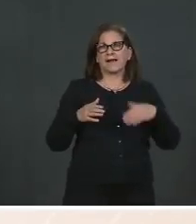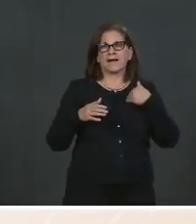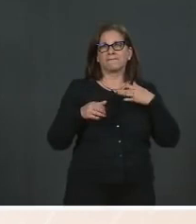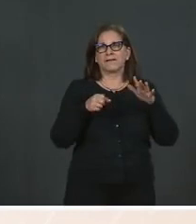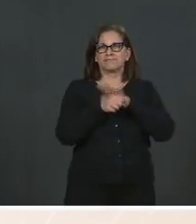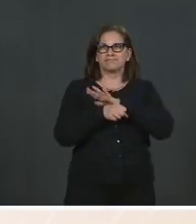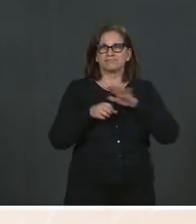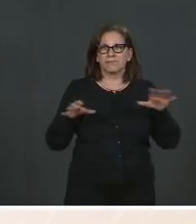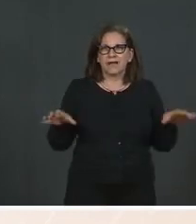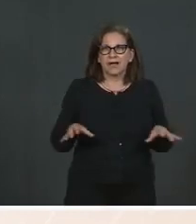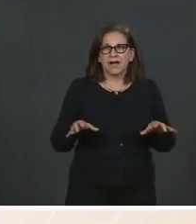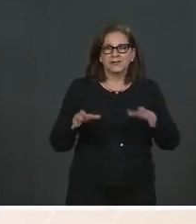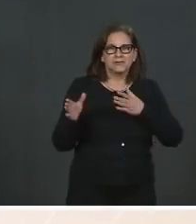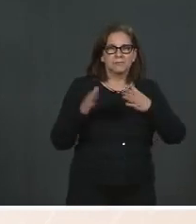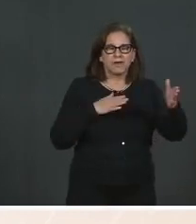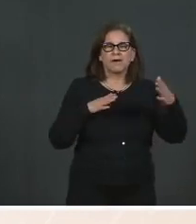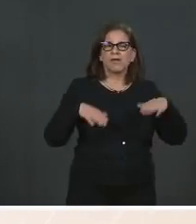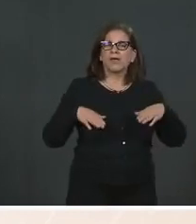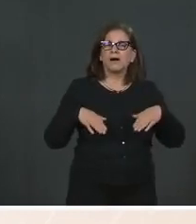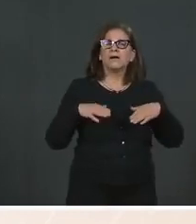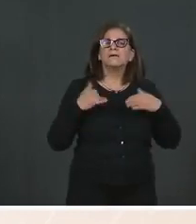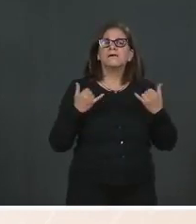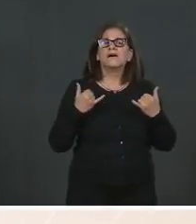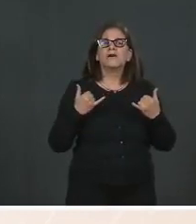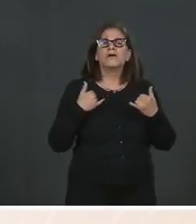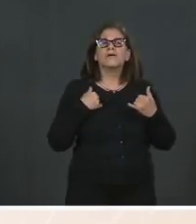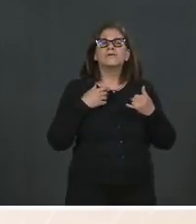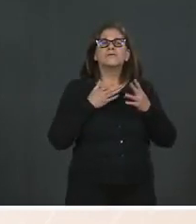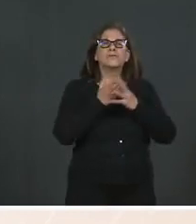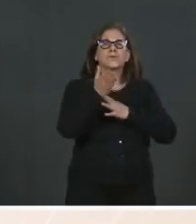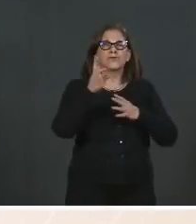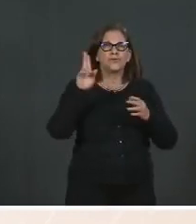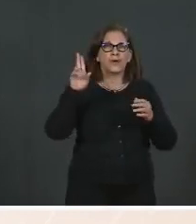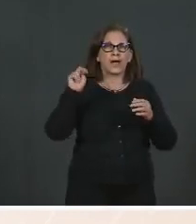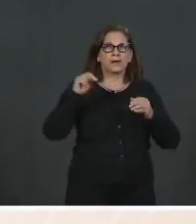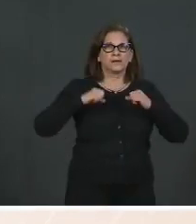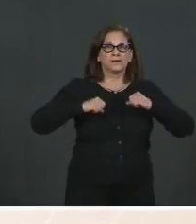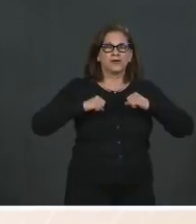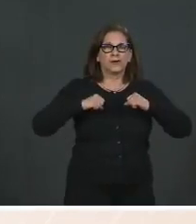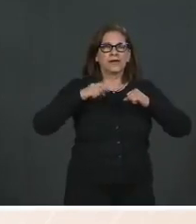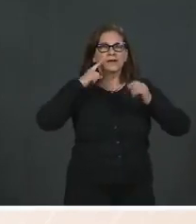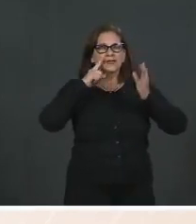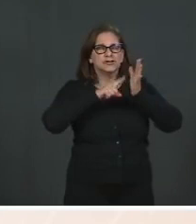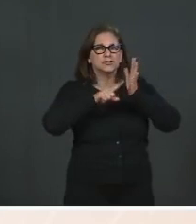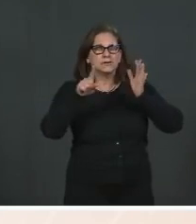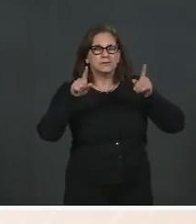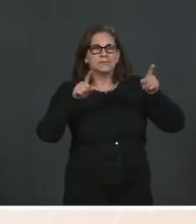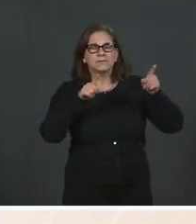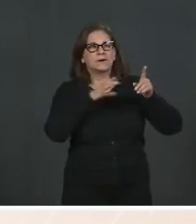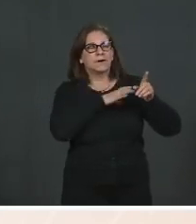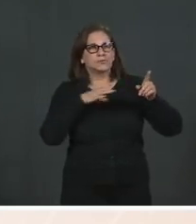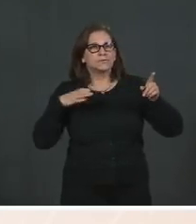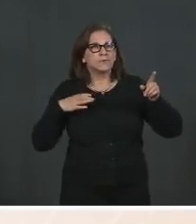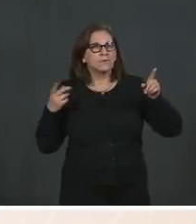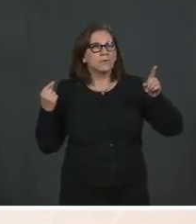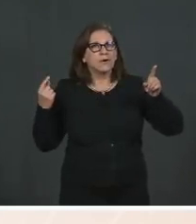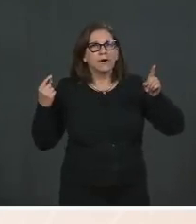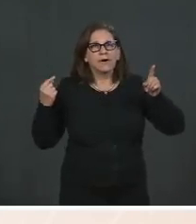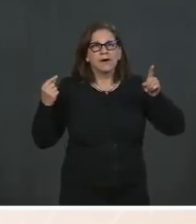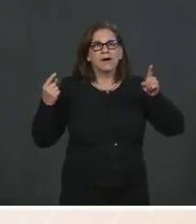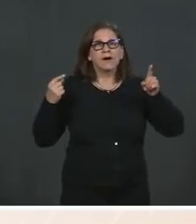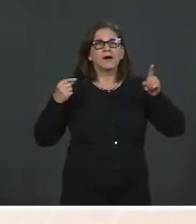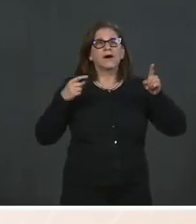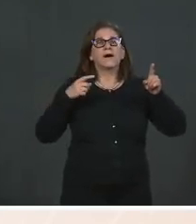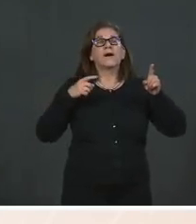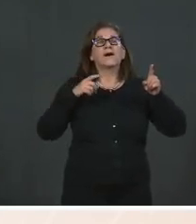Council, or through the UN Security Council, I should say, through several global entities to ensure we are sending a clear message as a global community